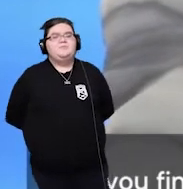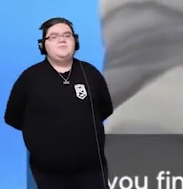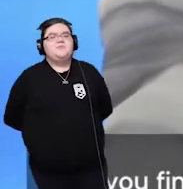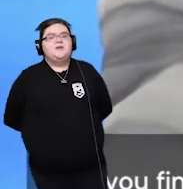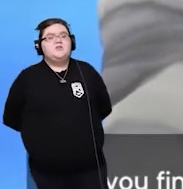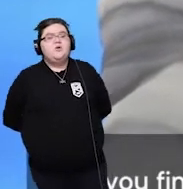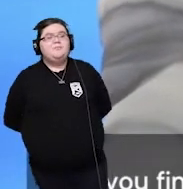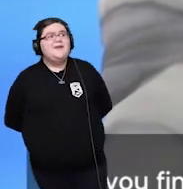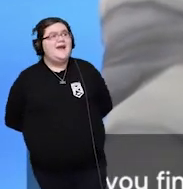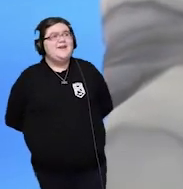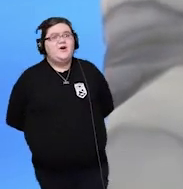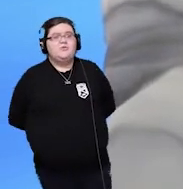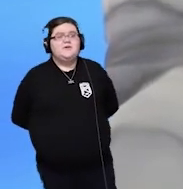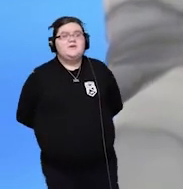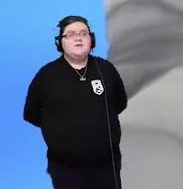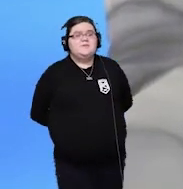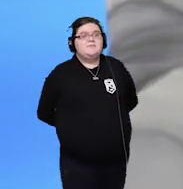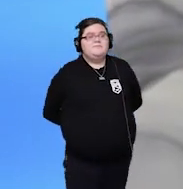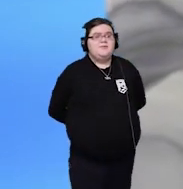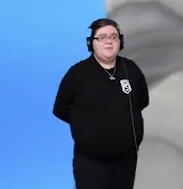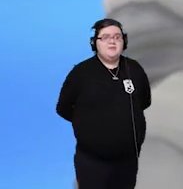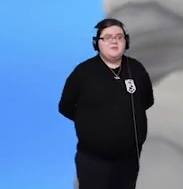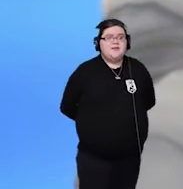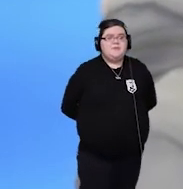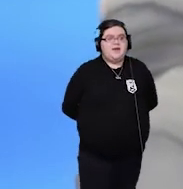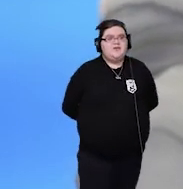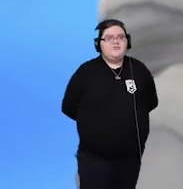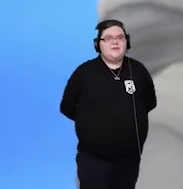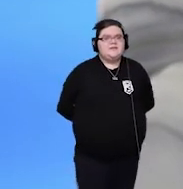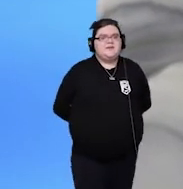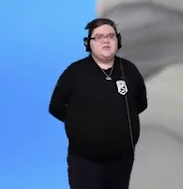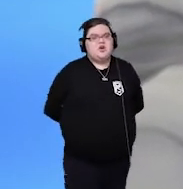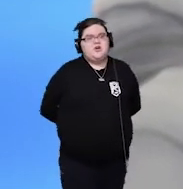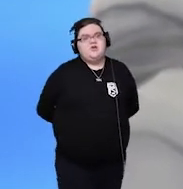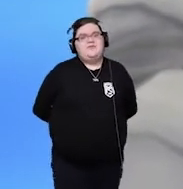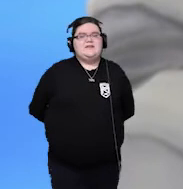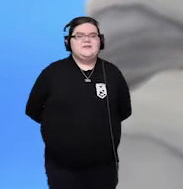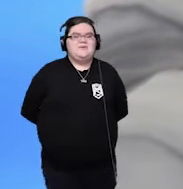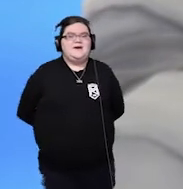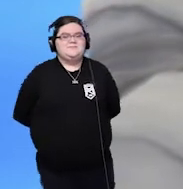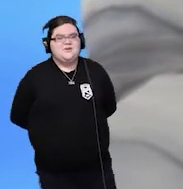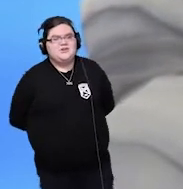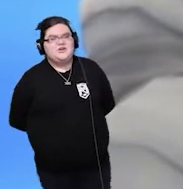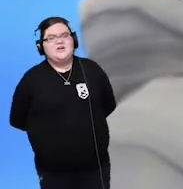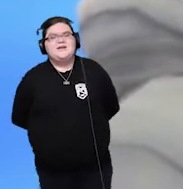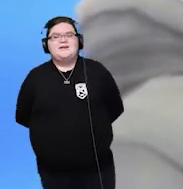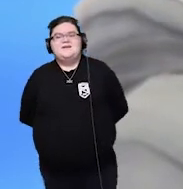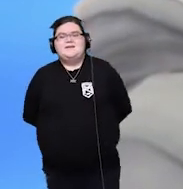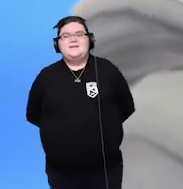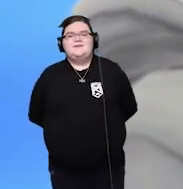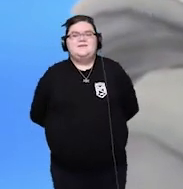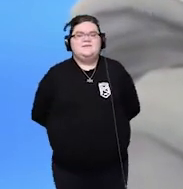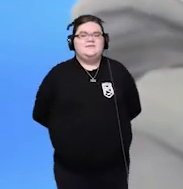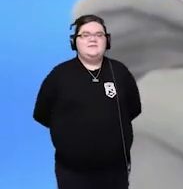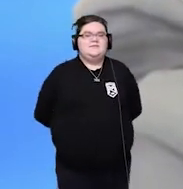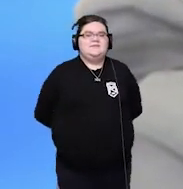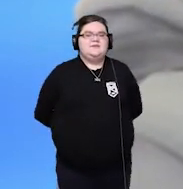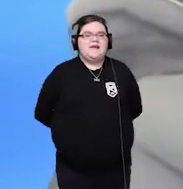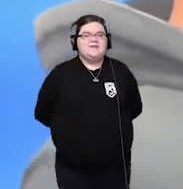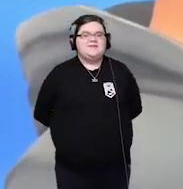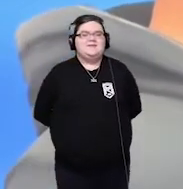piano. No, piano. Piano. People would think piano first and a guitar, no offense, but I'm pretty sure.